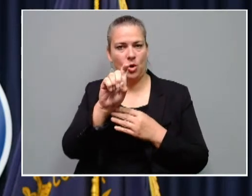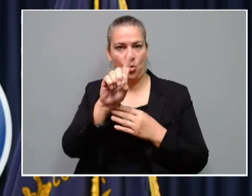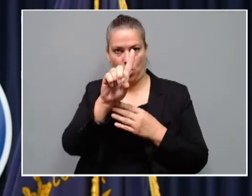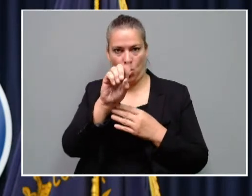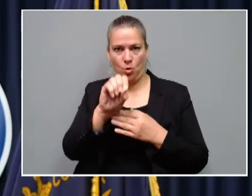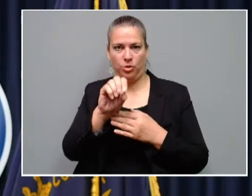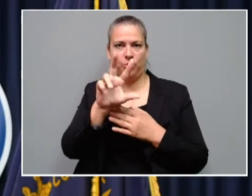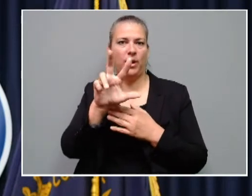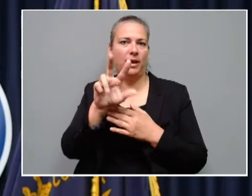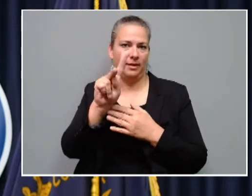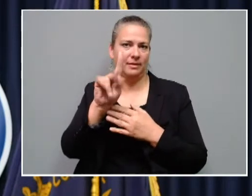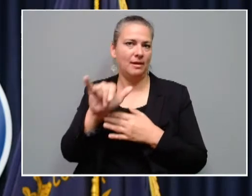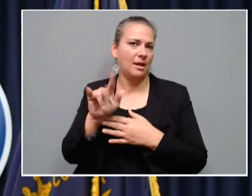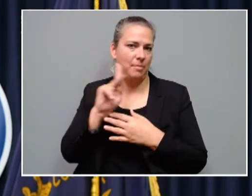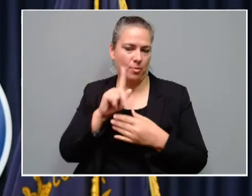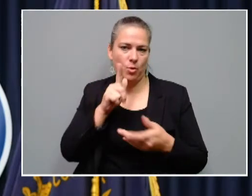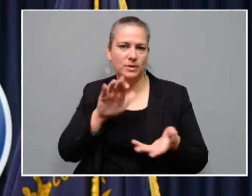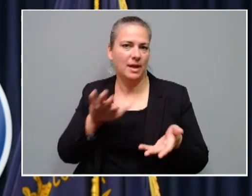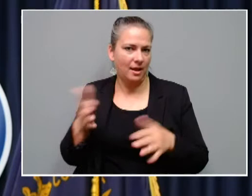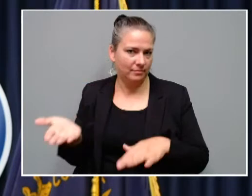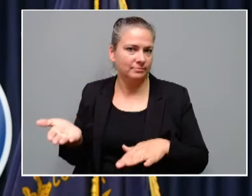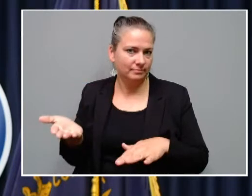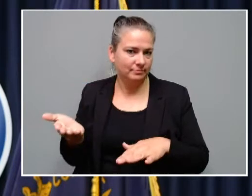Kentuckians. So Saturday's report,